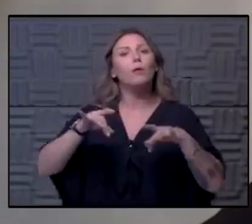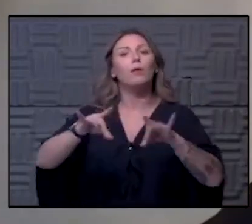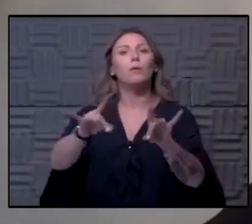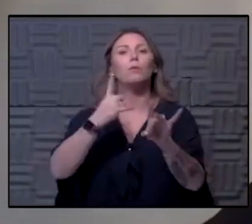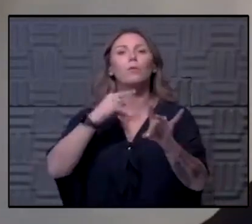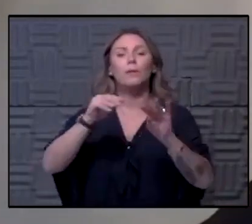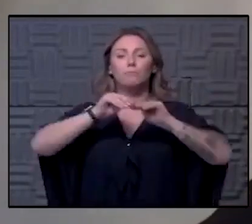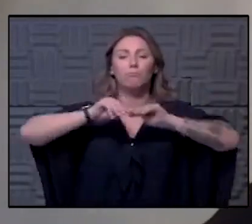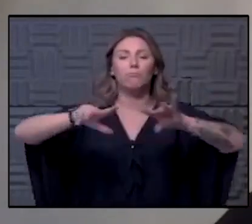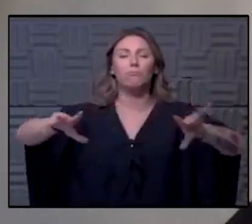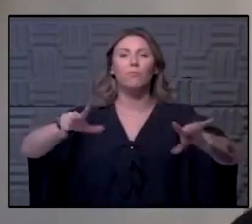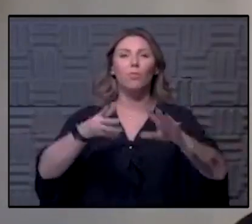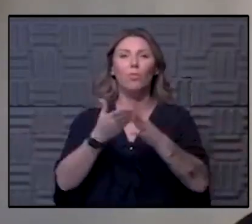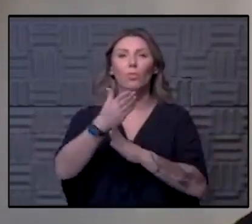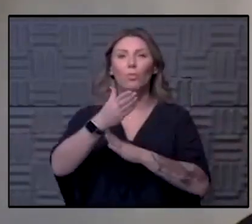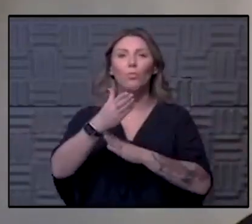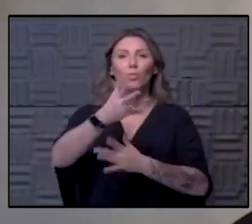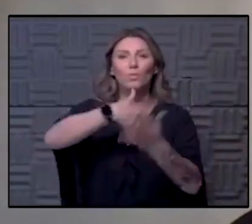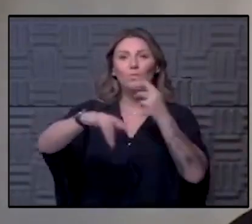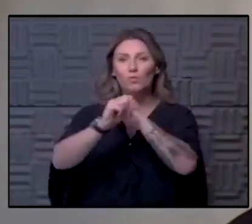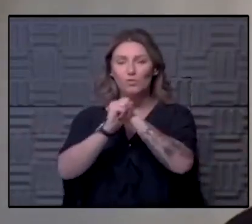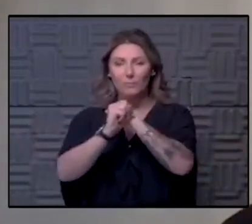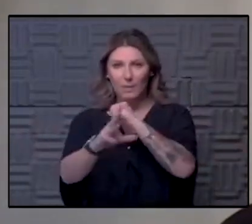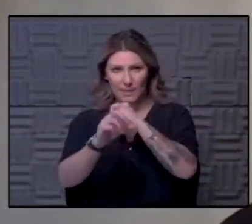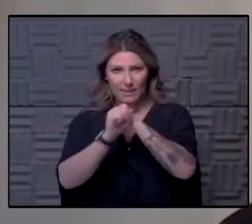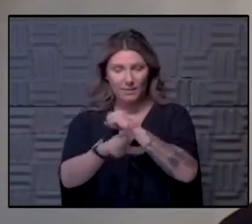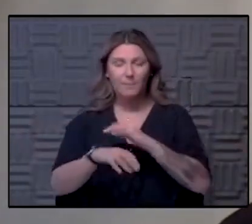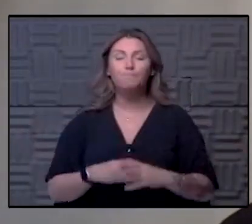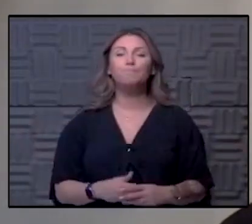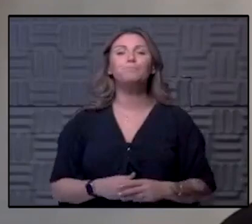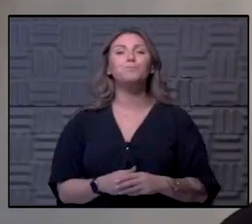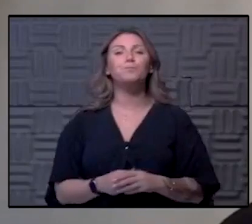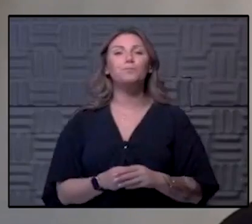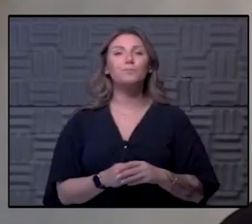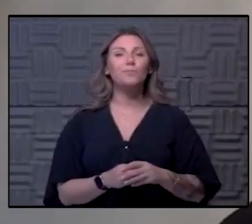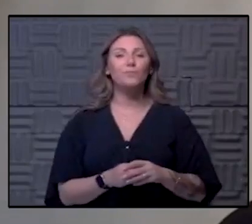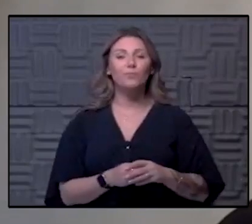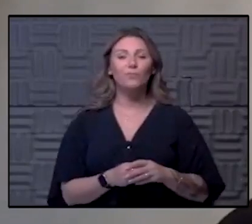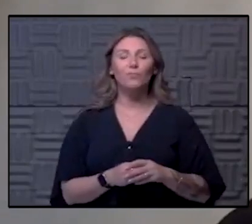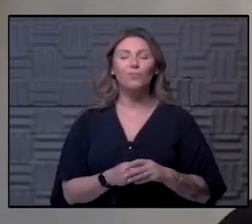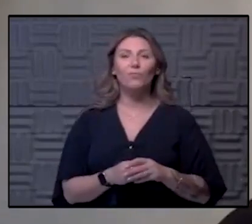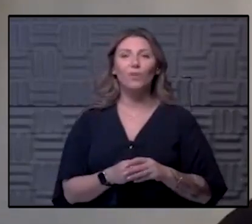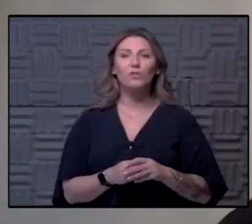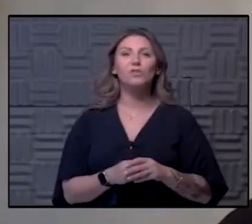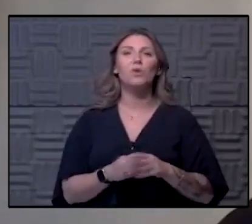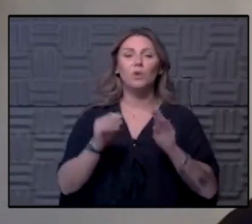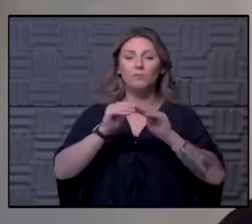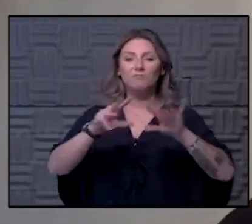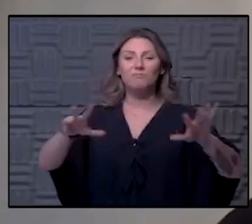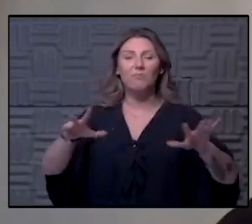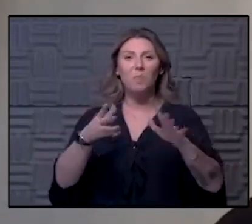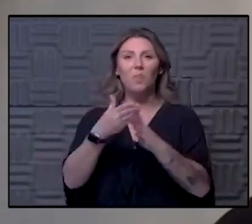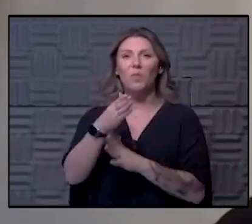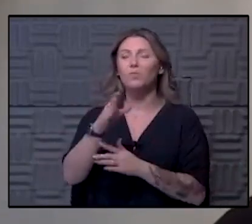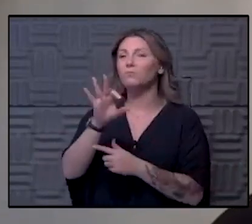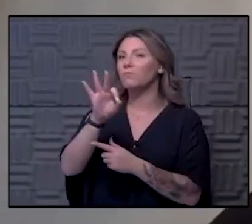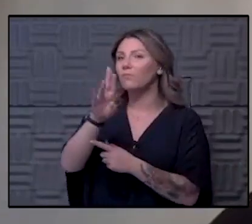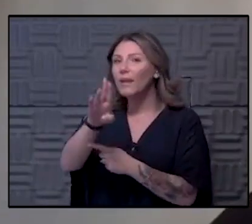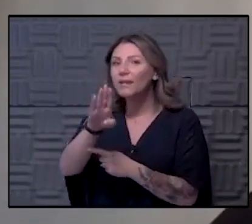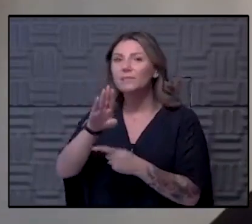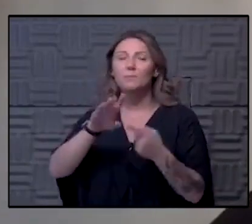distributed it over social media. And so we distributed it via Facebook, via